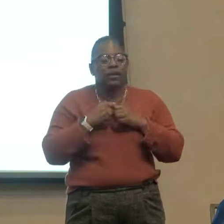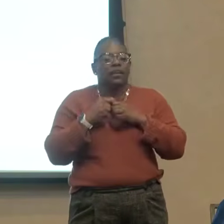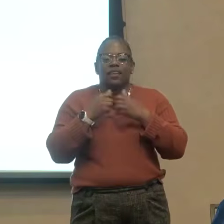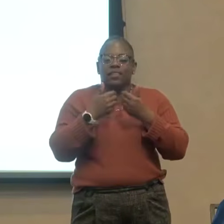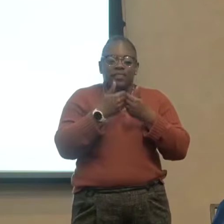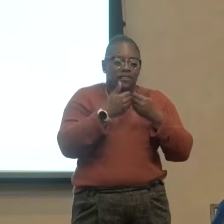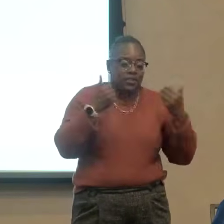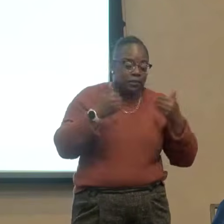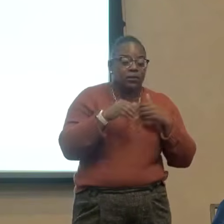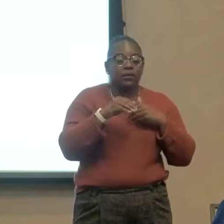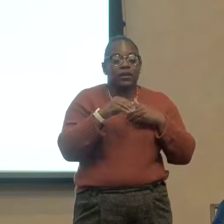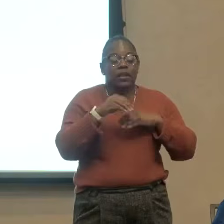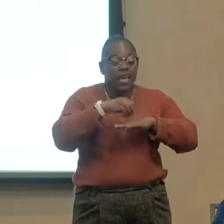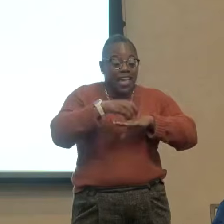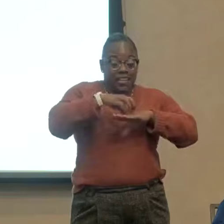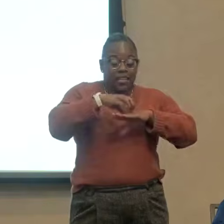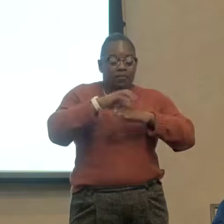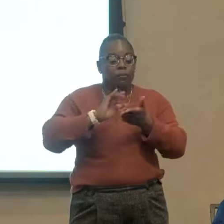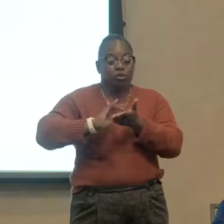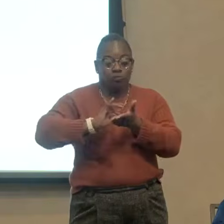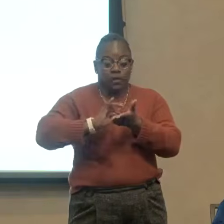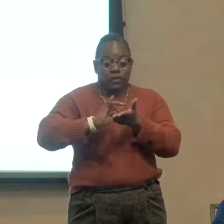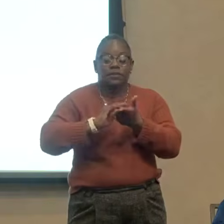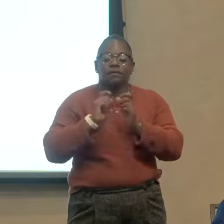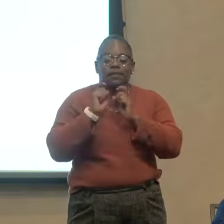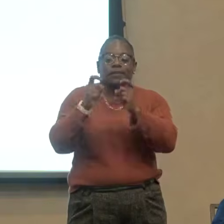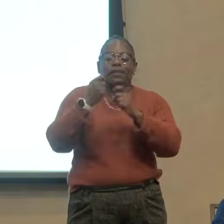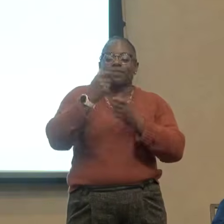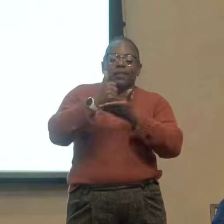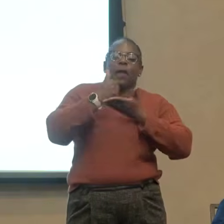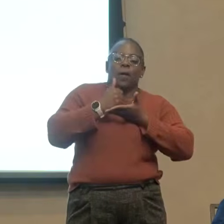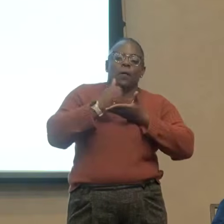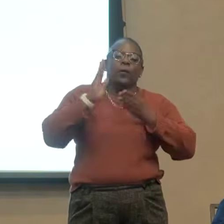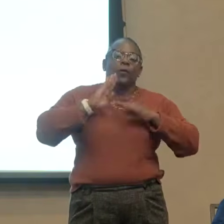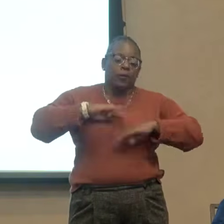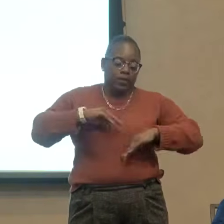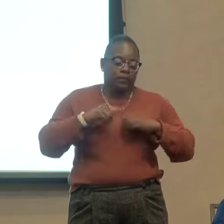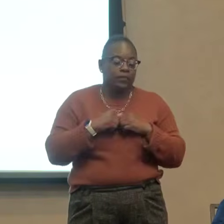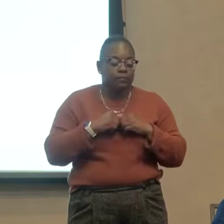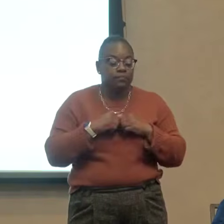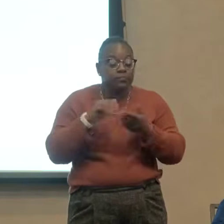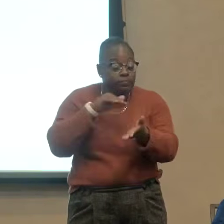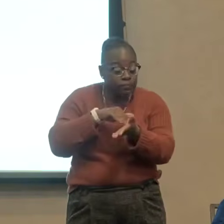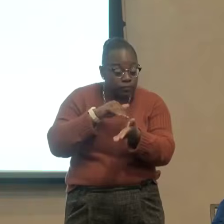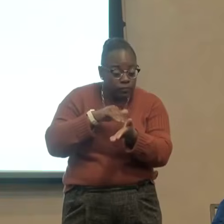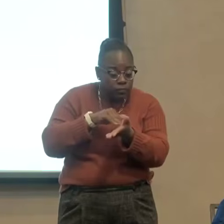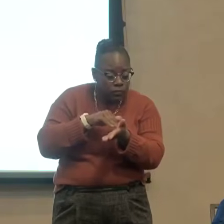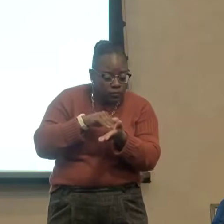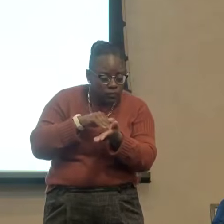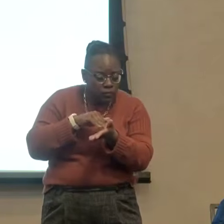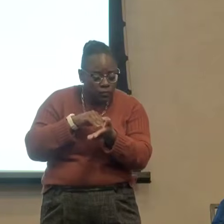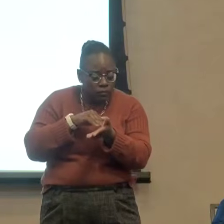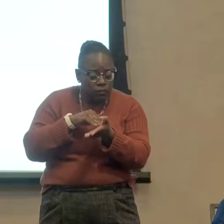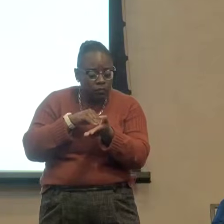separate non-anti-inflammatory drugs that are used. If a doctor has prescribed